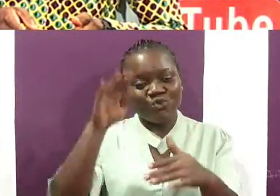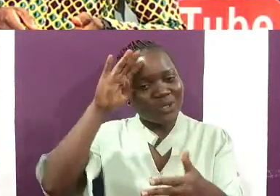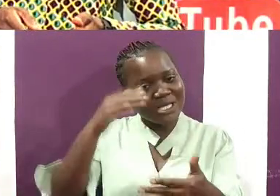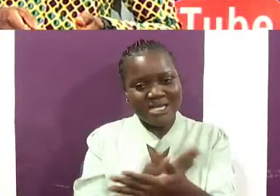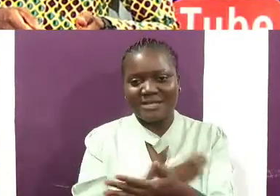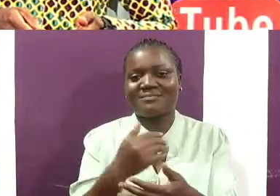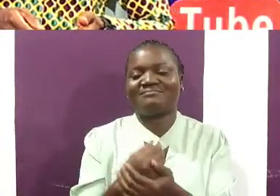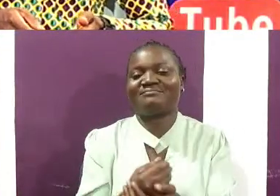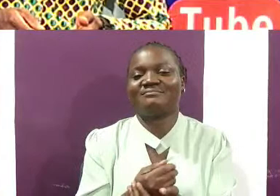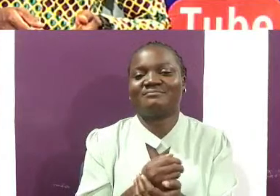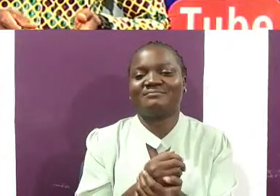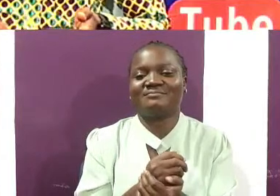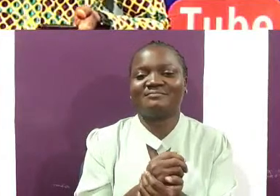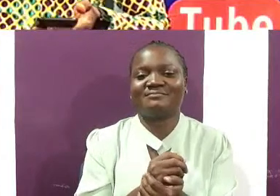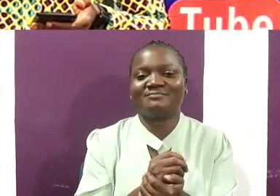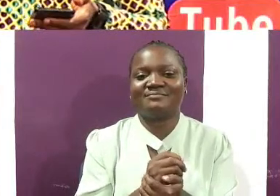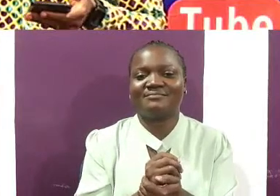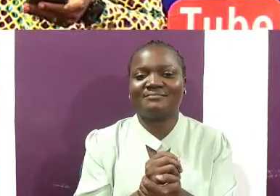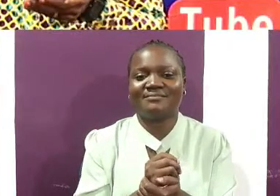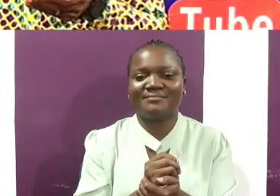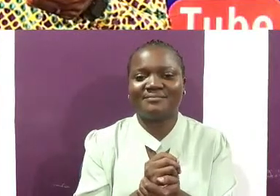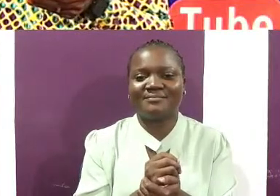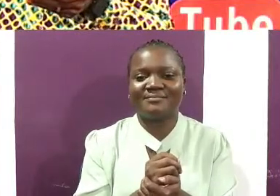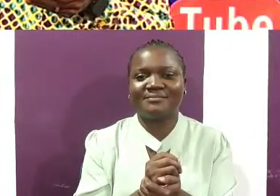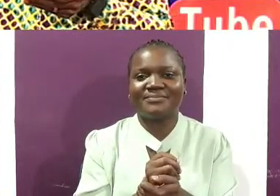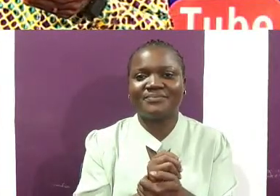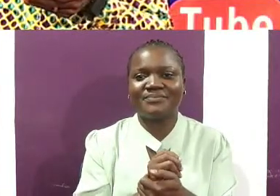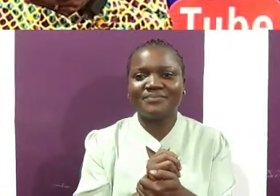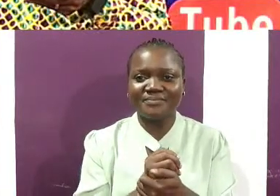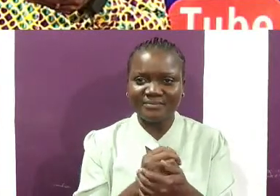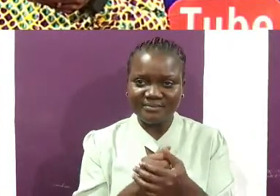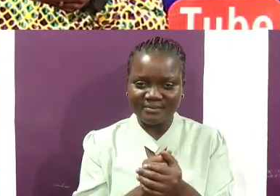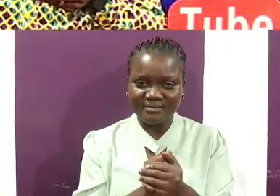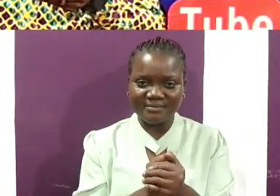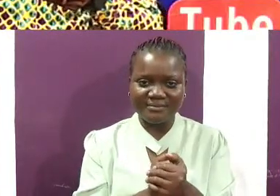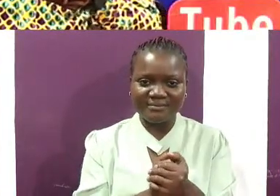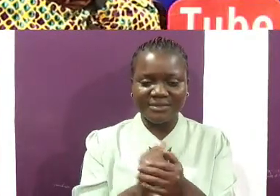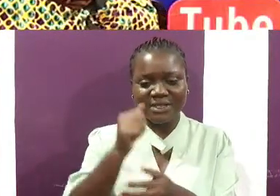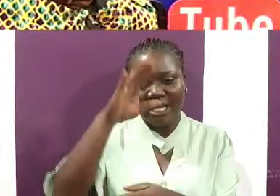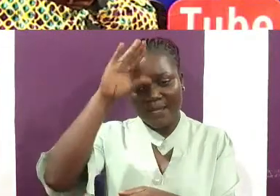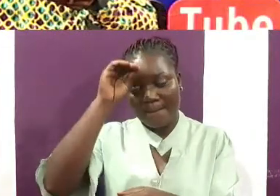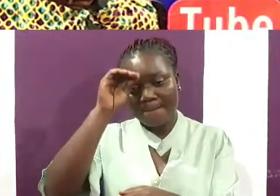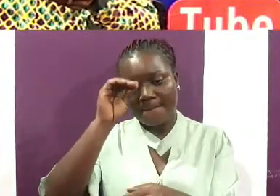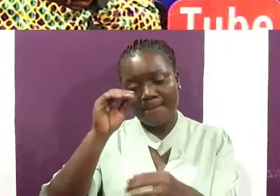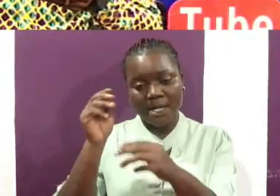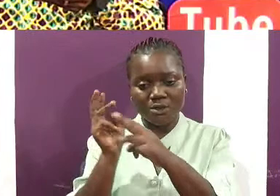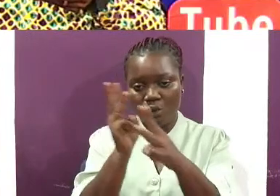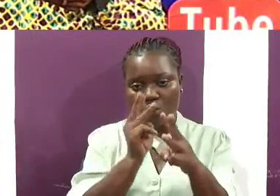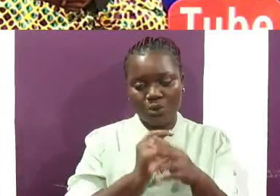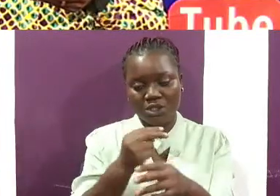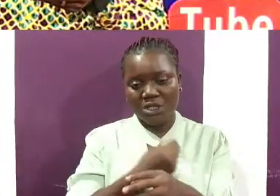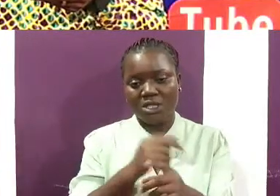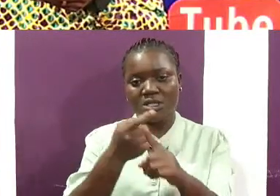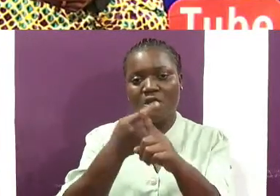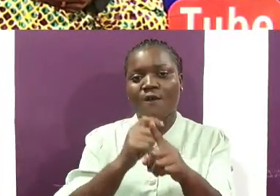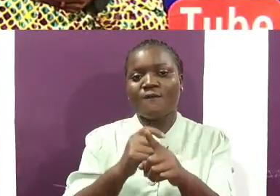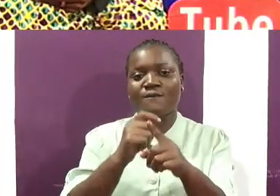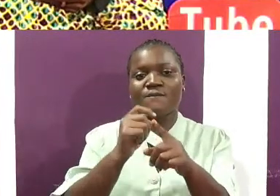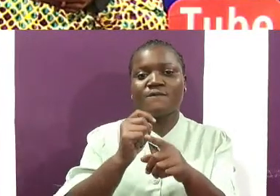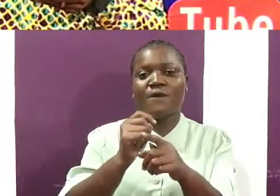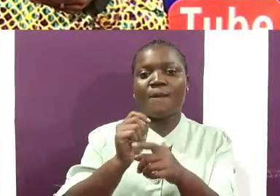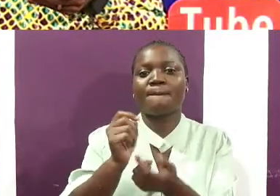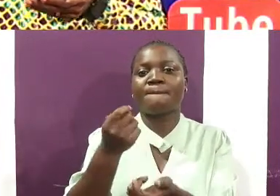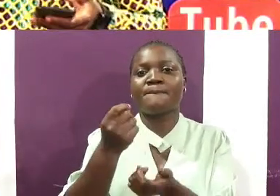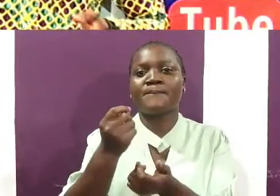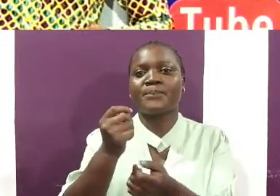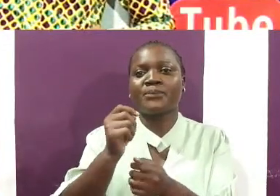say, you Kwabna obeying my consul, watching for Brooklyn, New York, Robert Hammond, Columbus, America for Adolson. America,